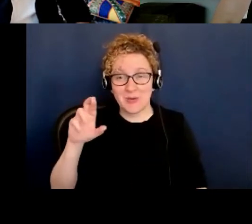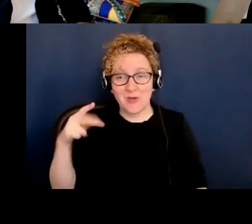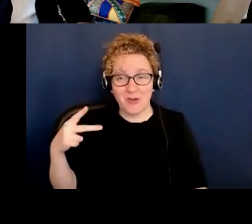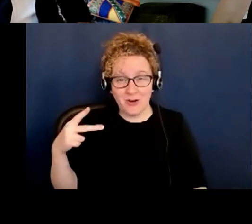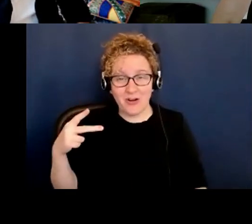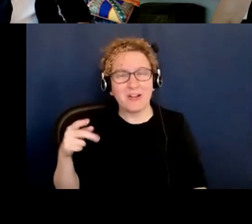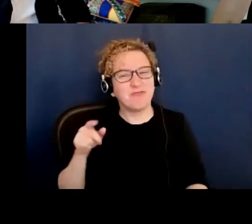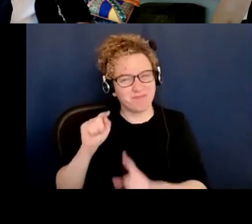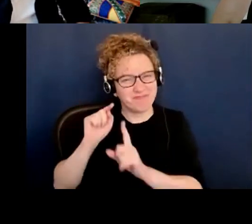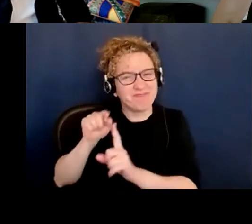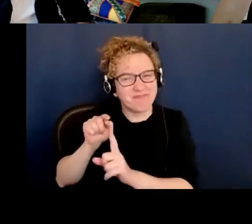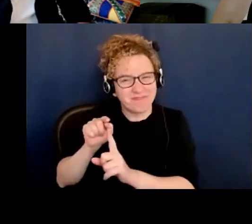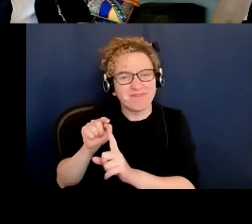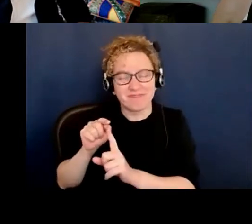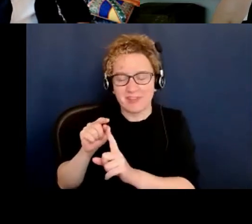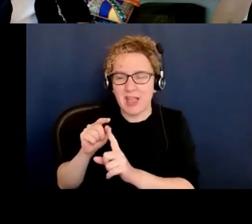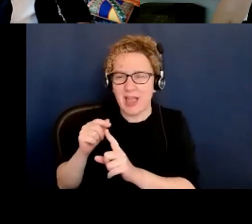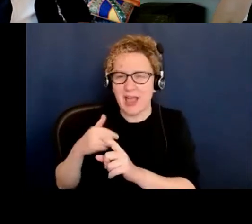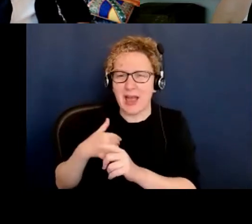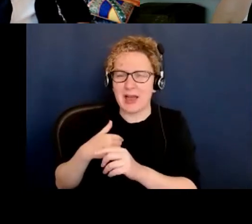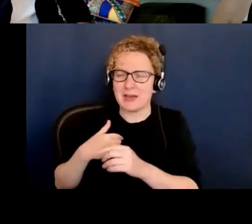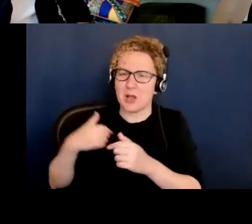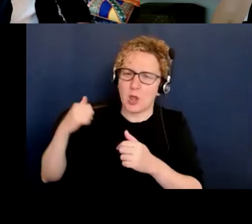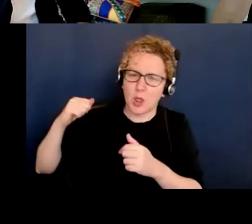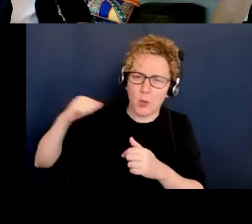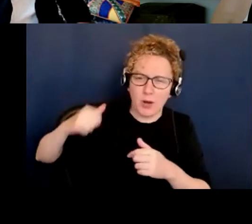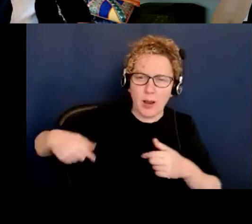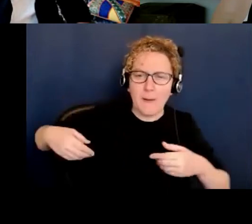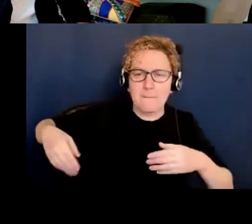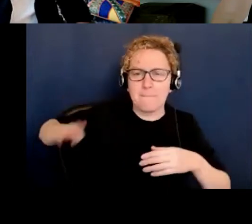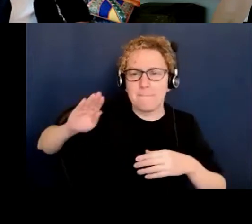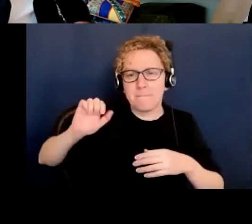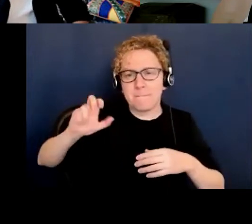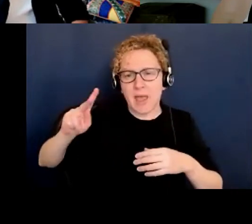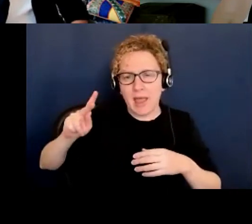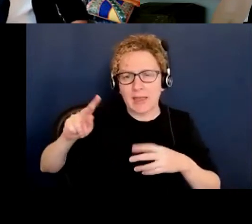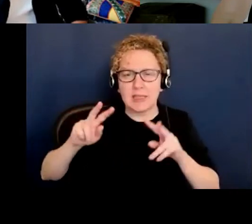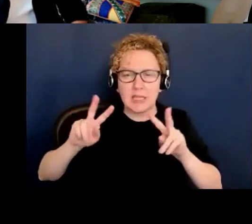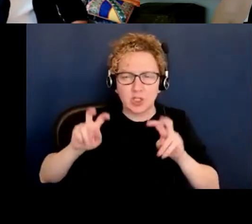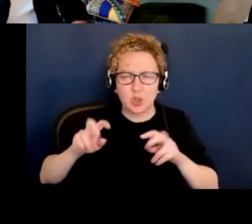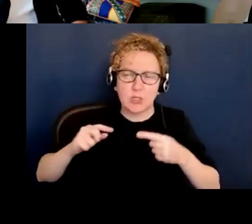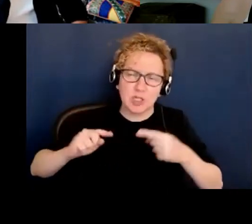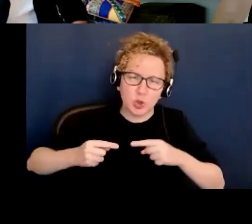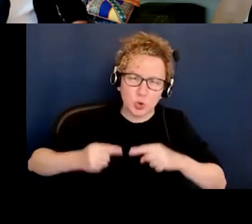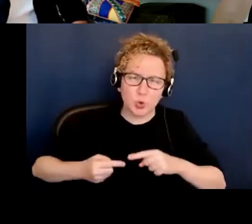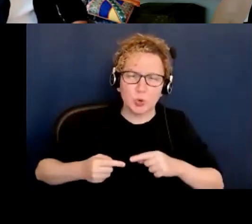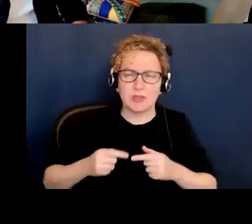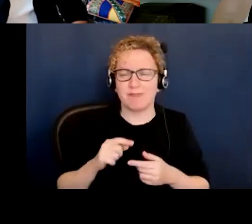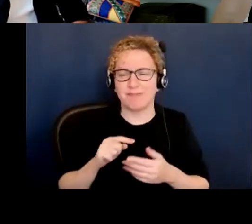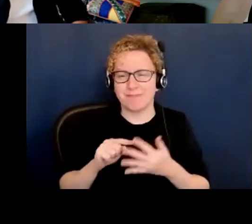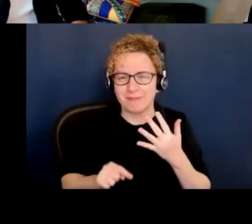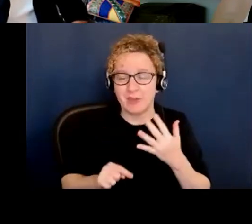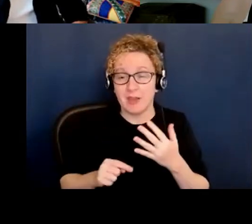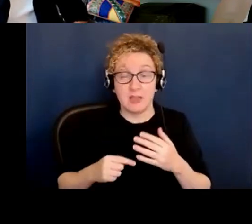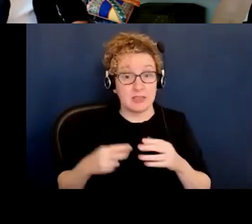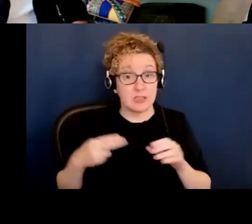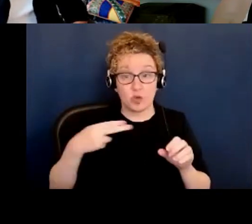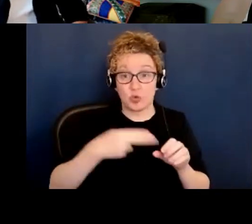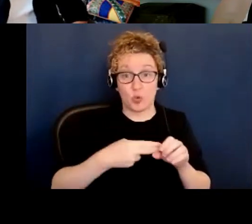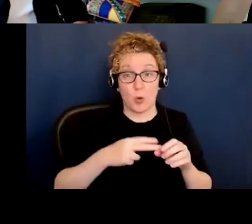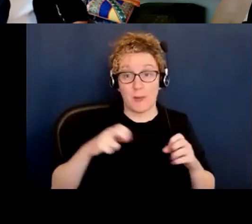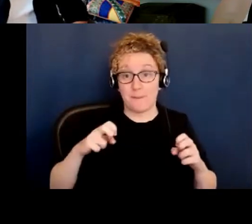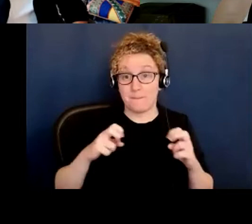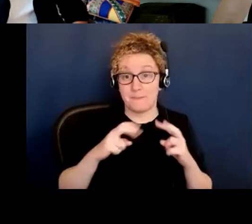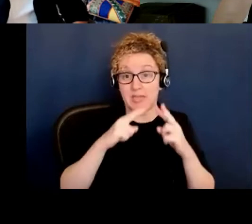into disabilities, lower back issues, and things like that. And she actually joined not Peace Corps, but Peace Corps Response, which is a great program